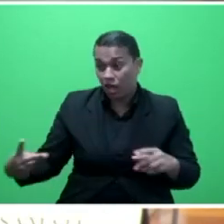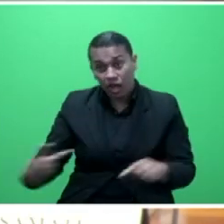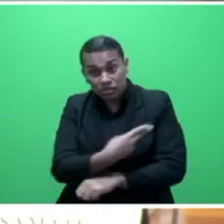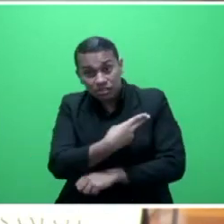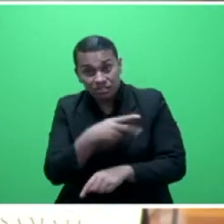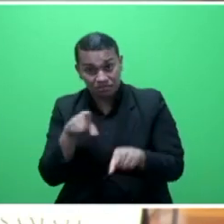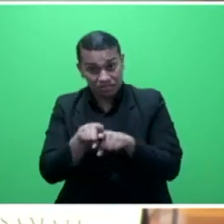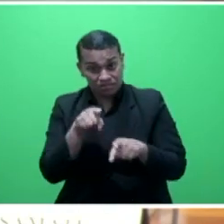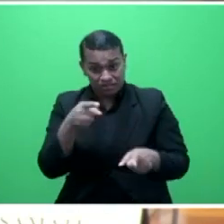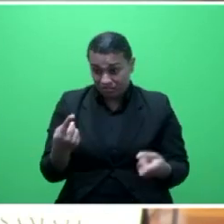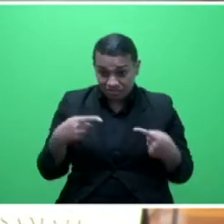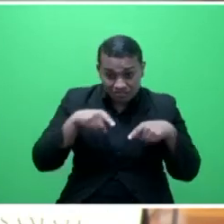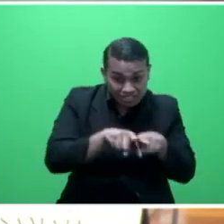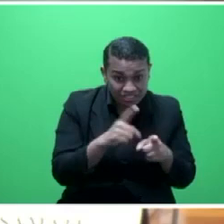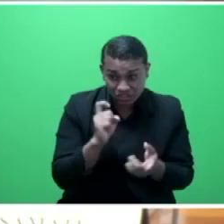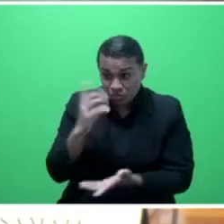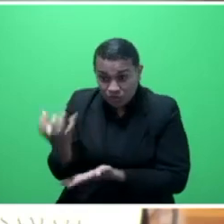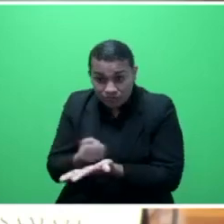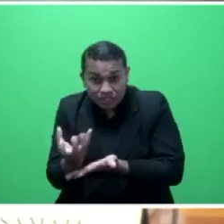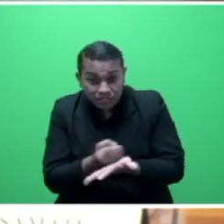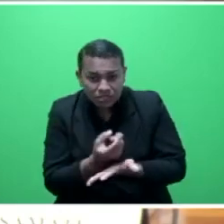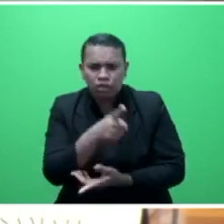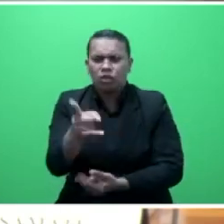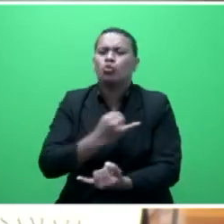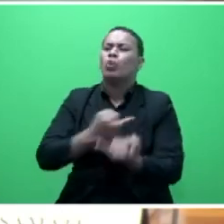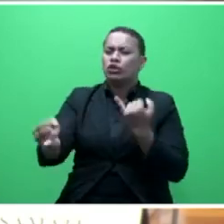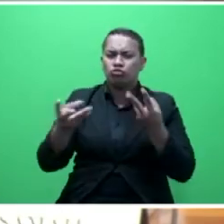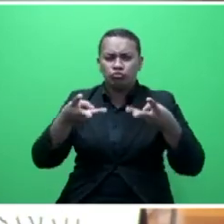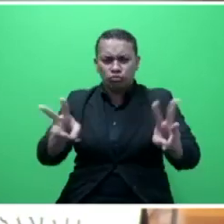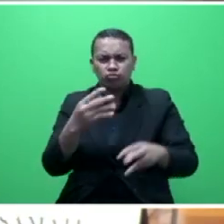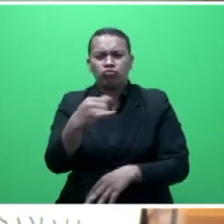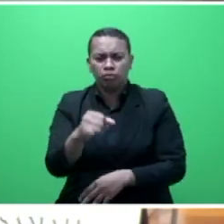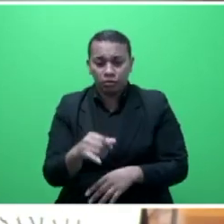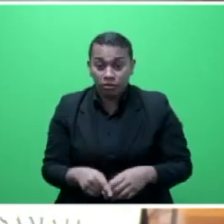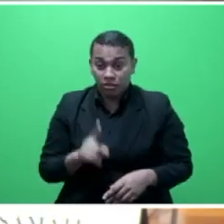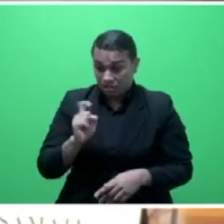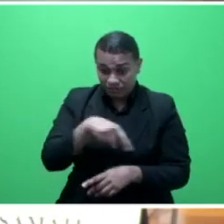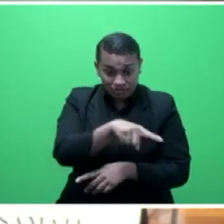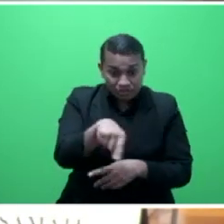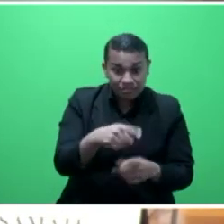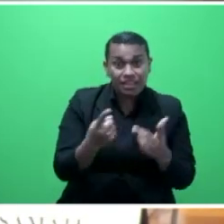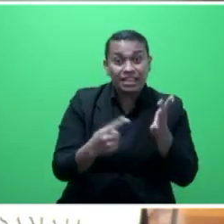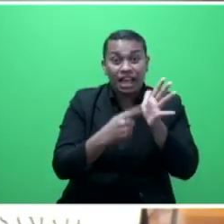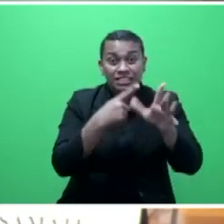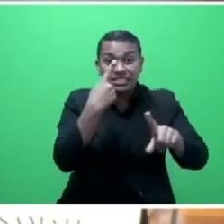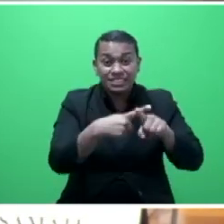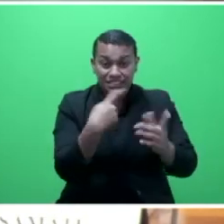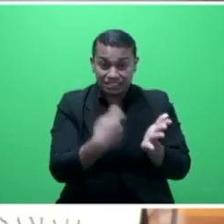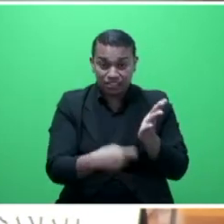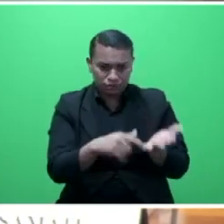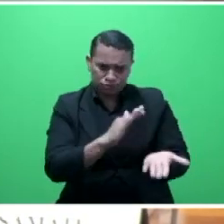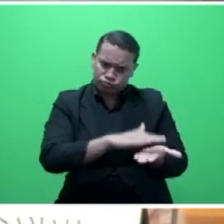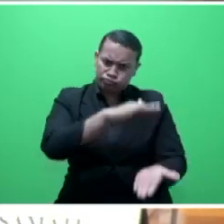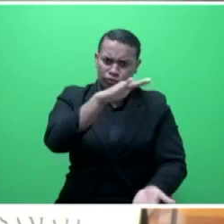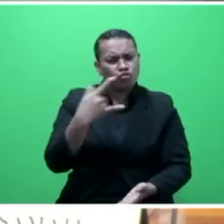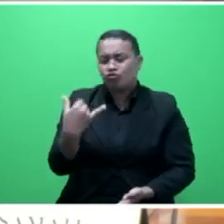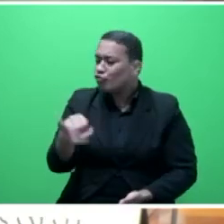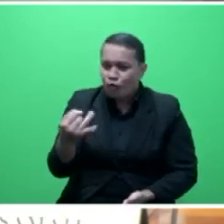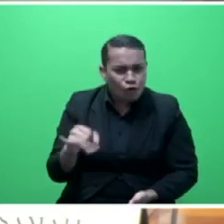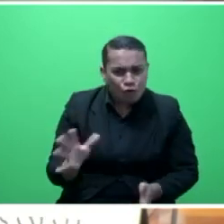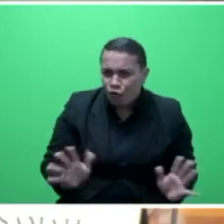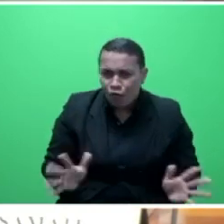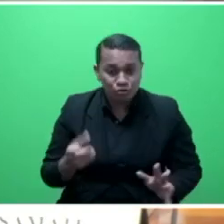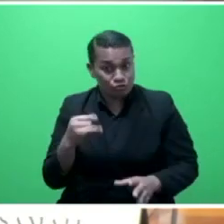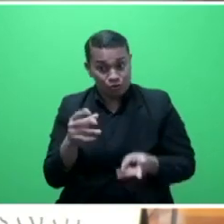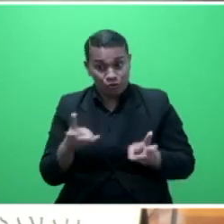drop in revenues are worse. Raising taxes in a depressed economy are both wrong at every level. Financially,